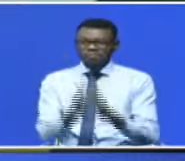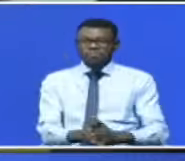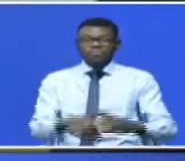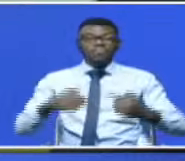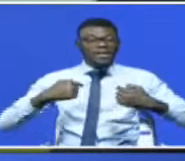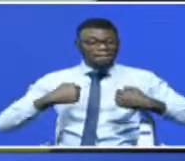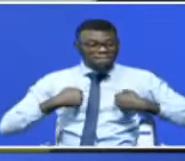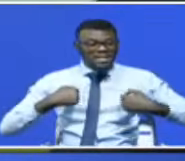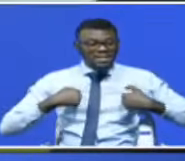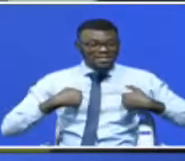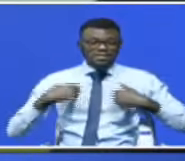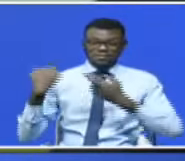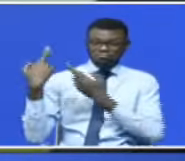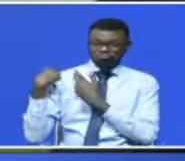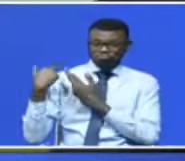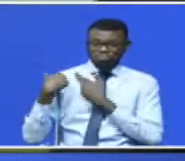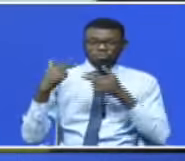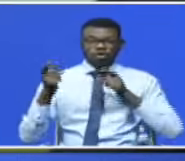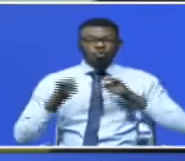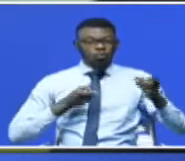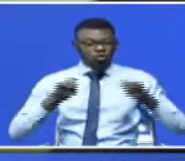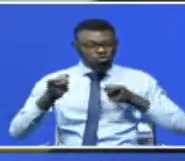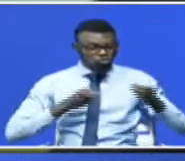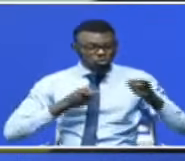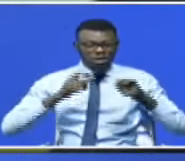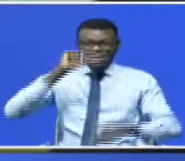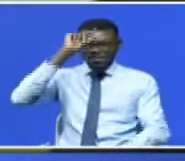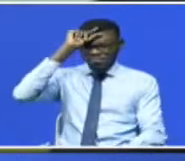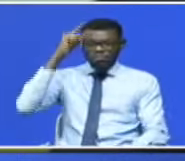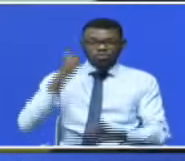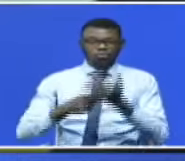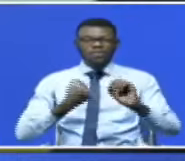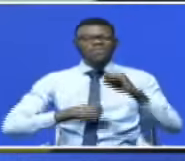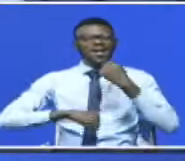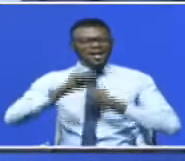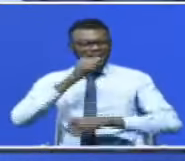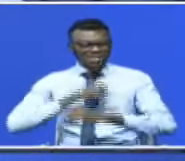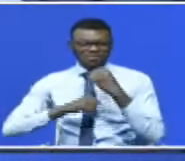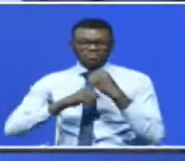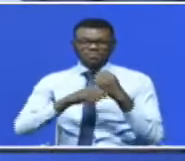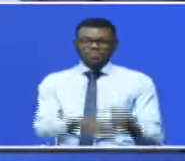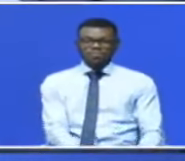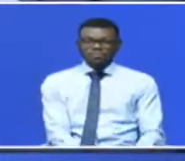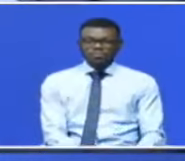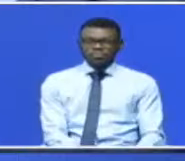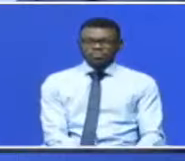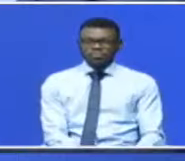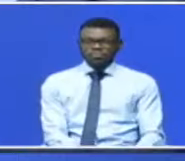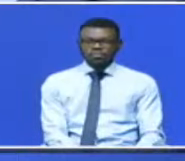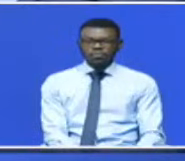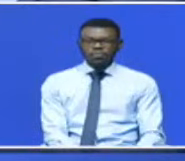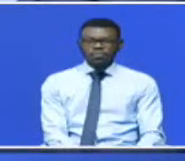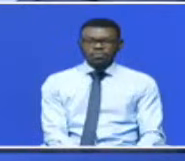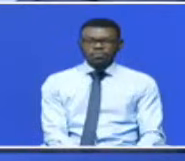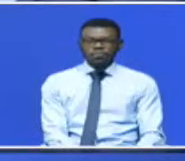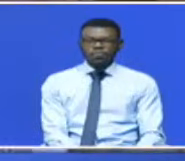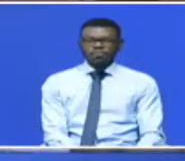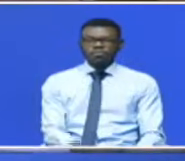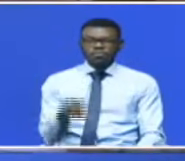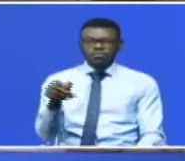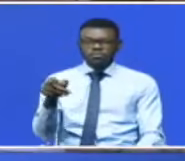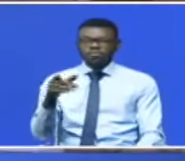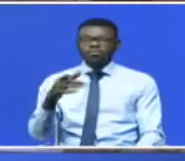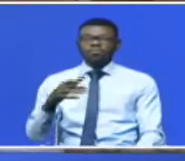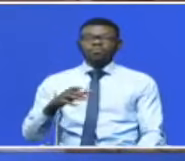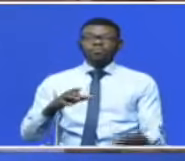am in charge of this government and I am in control of what we are doing. Whether that expedition will lead to a